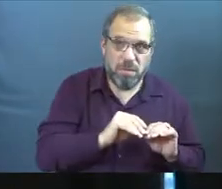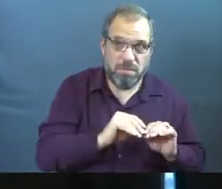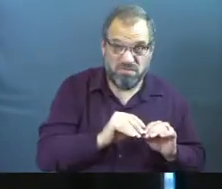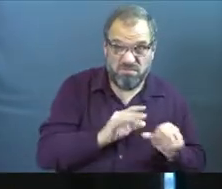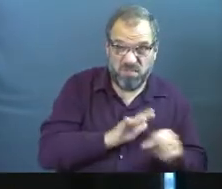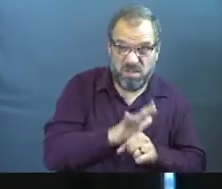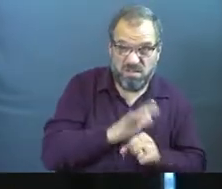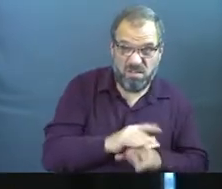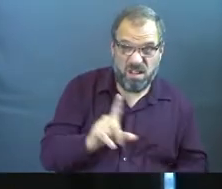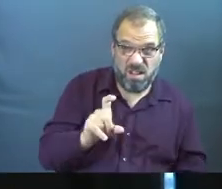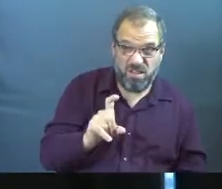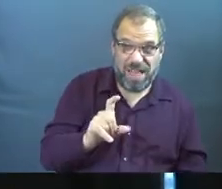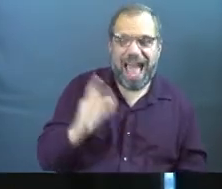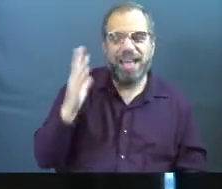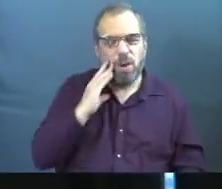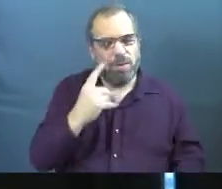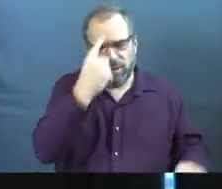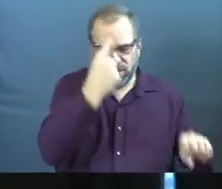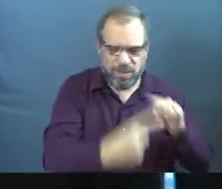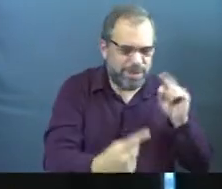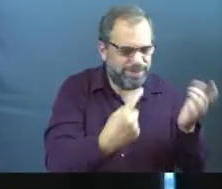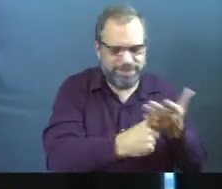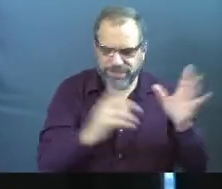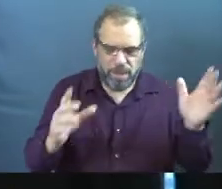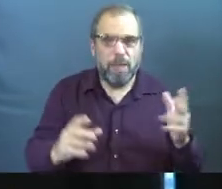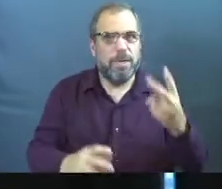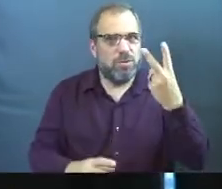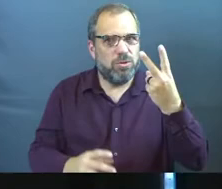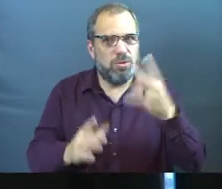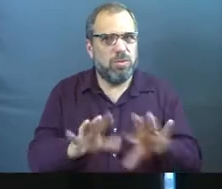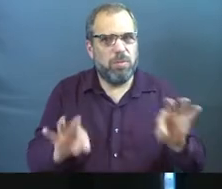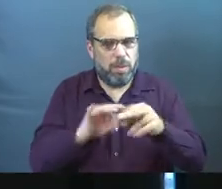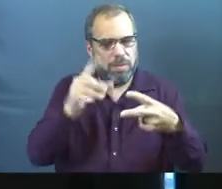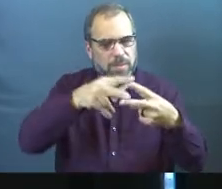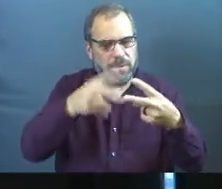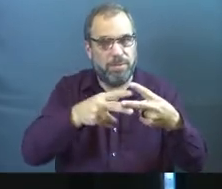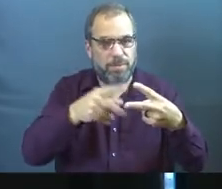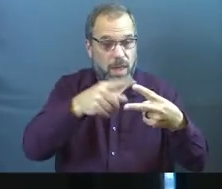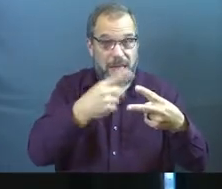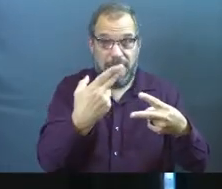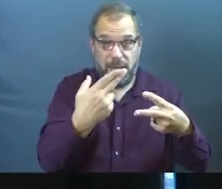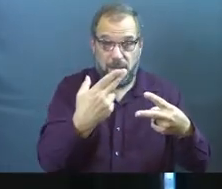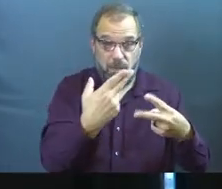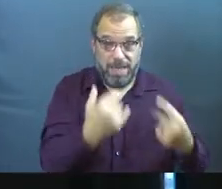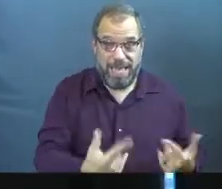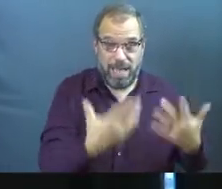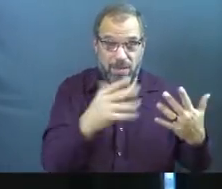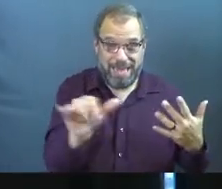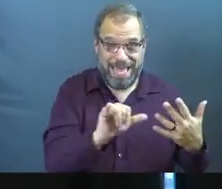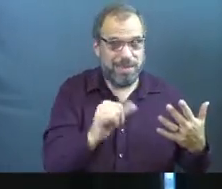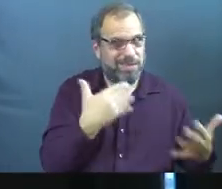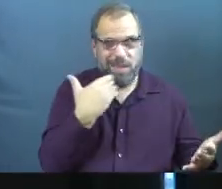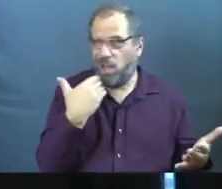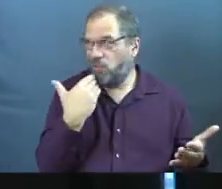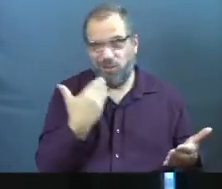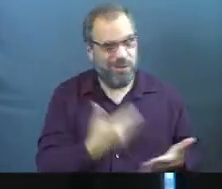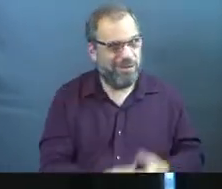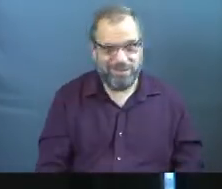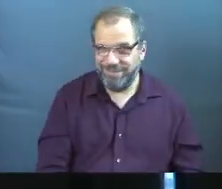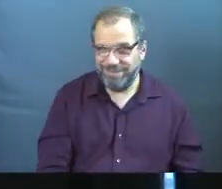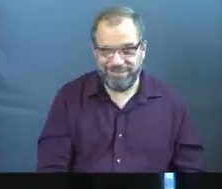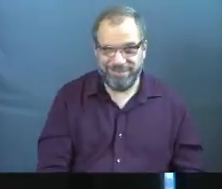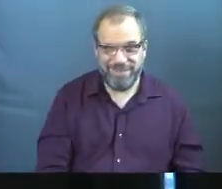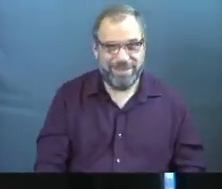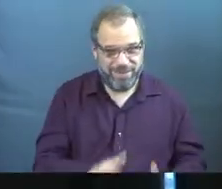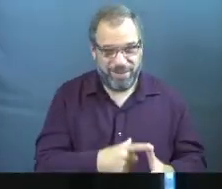right? So even though there's a lot of disagreeing ideas, I think we can agree on two big things right here. What's hell like? Not good, right?